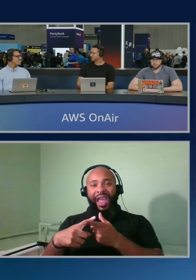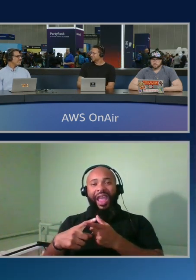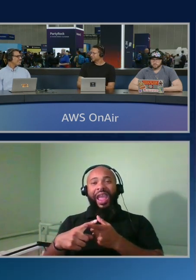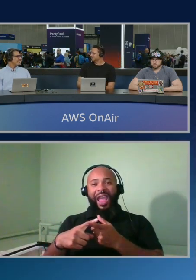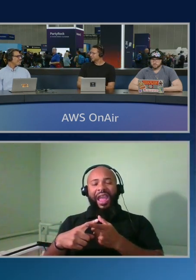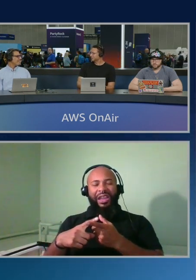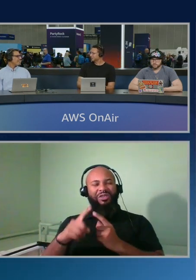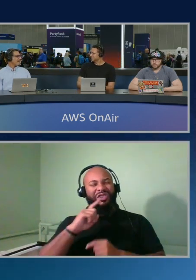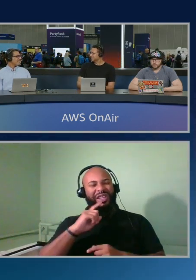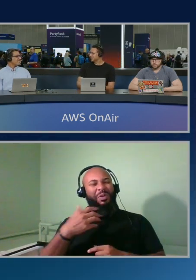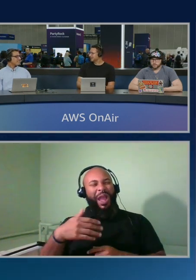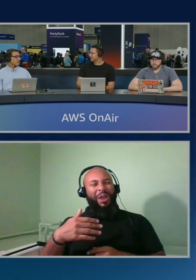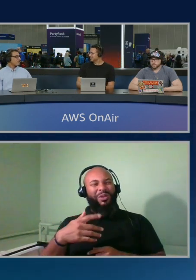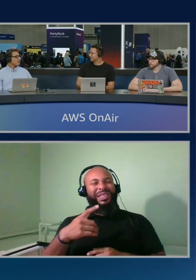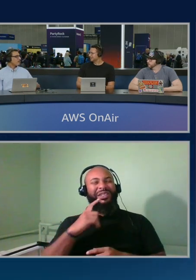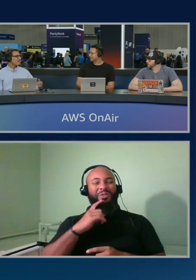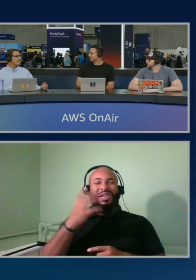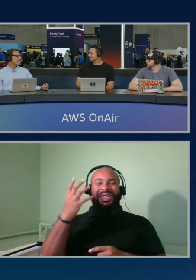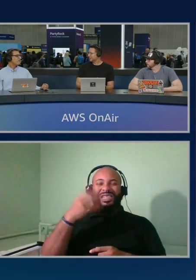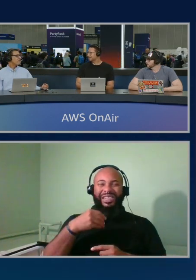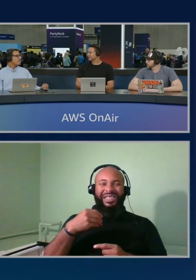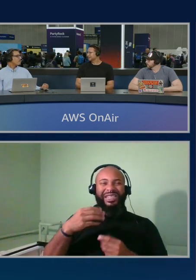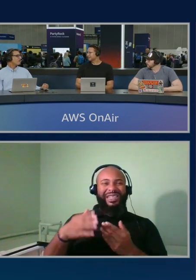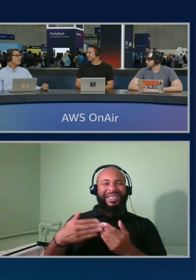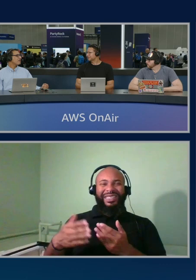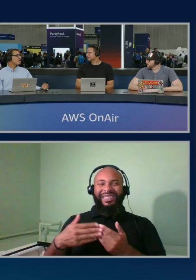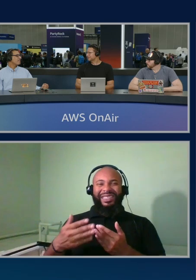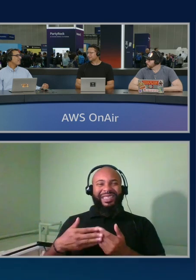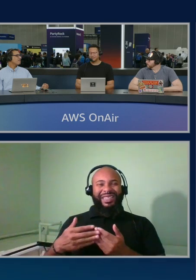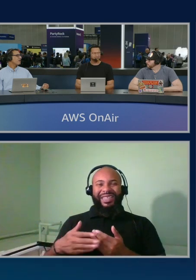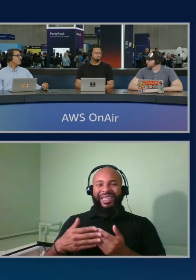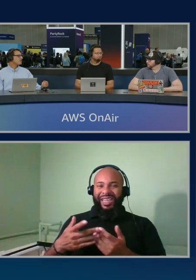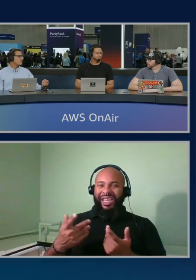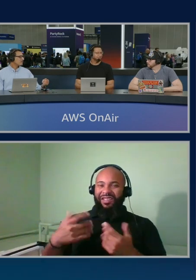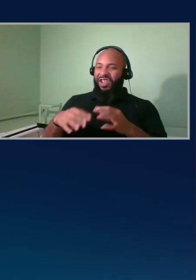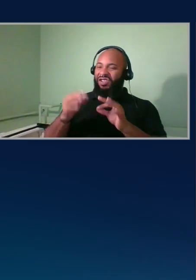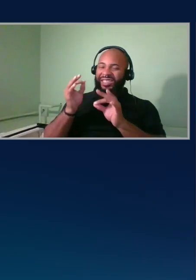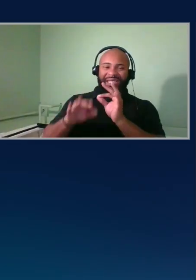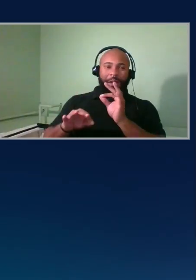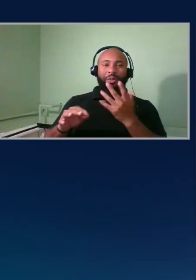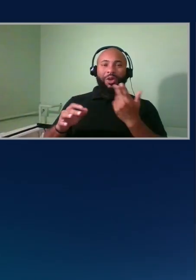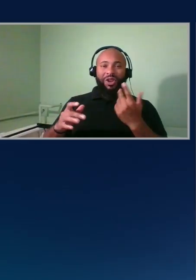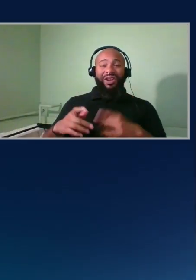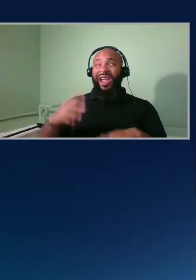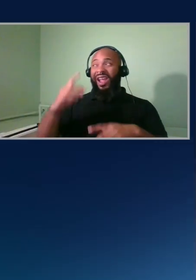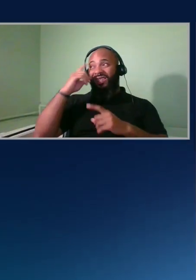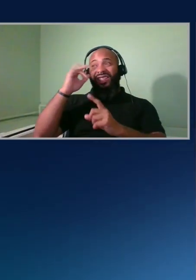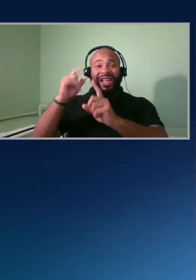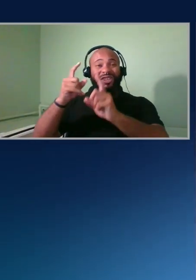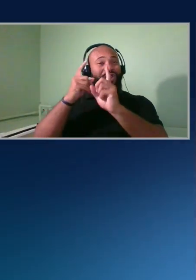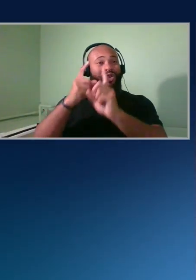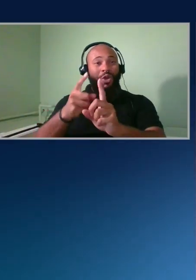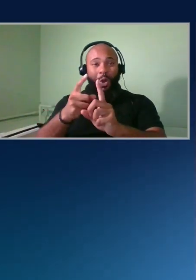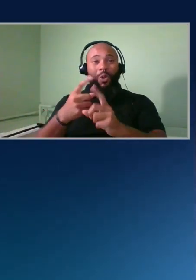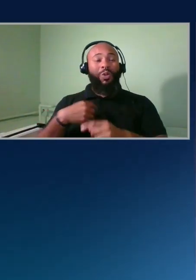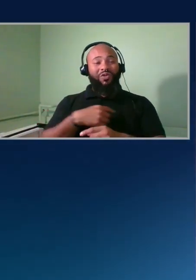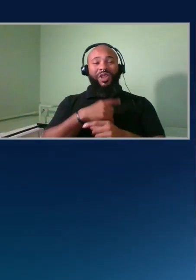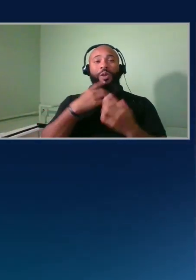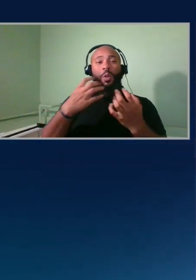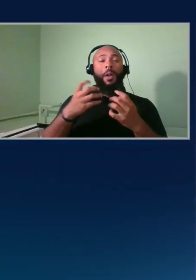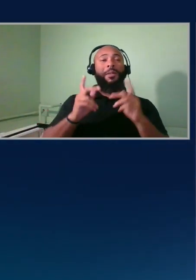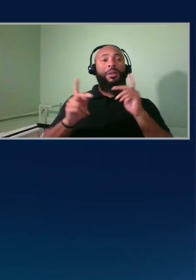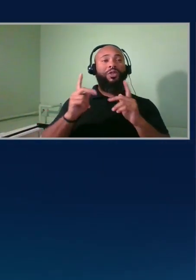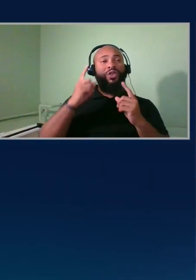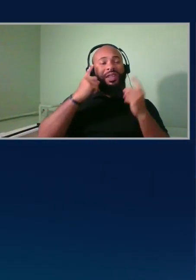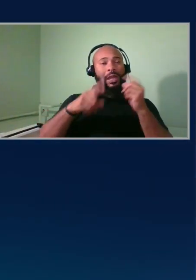simple. I think that's the whole goal, right? Yeah. We want people to think about the business function they want to achieve rather than trying to figure